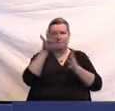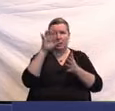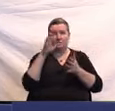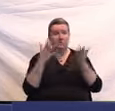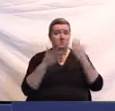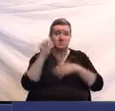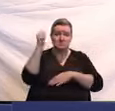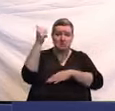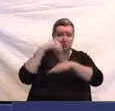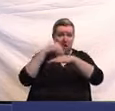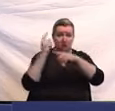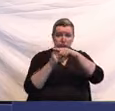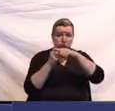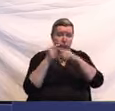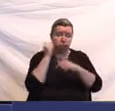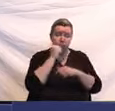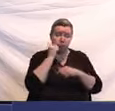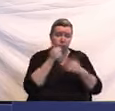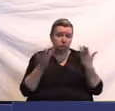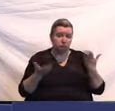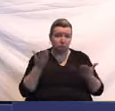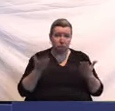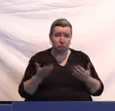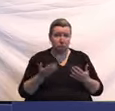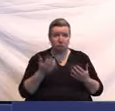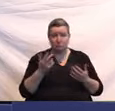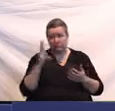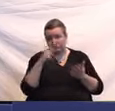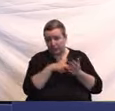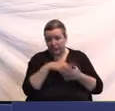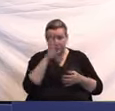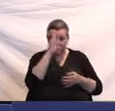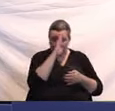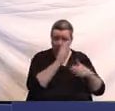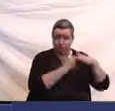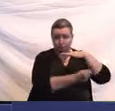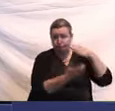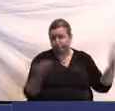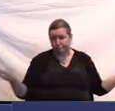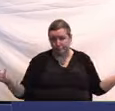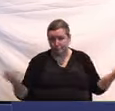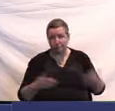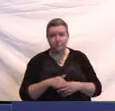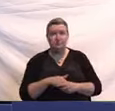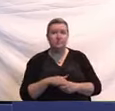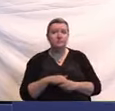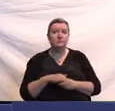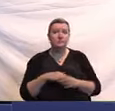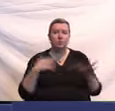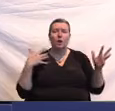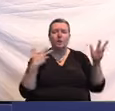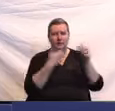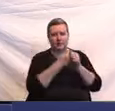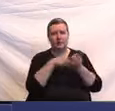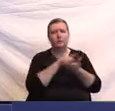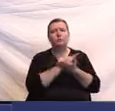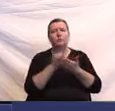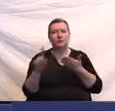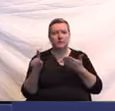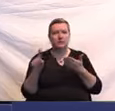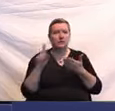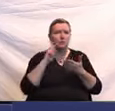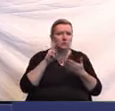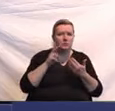day, and maybe 5,000 individuals in our hospitals. But that will be updated this week, as we do every